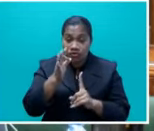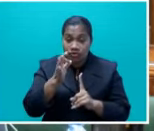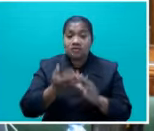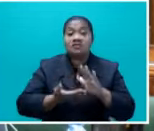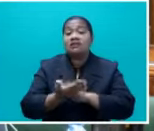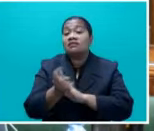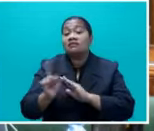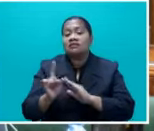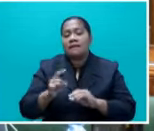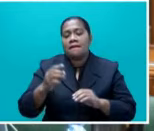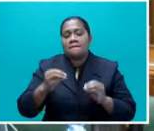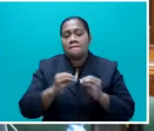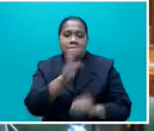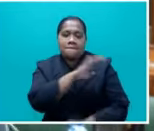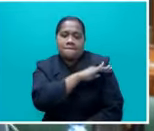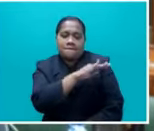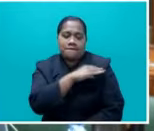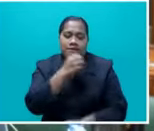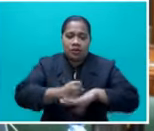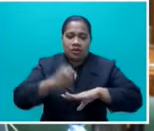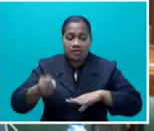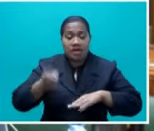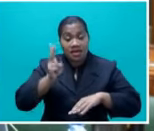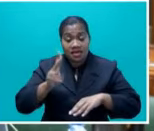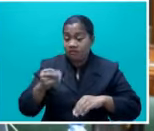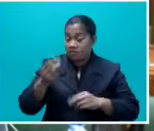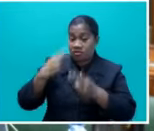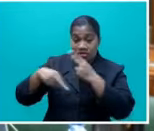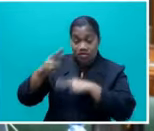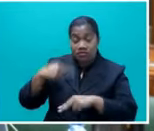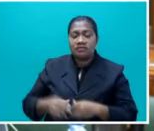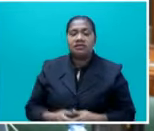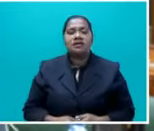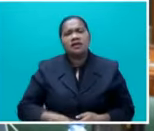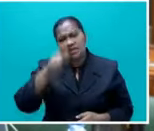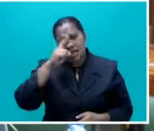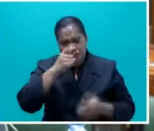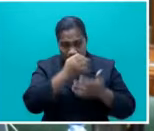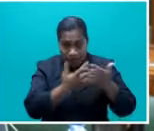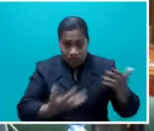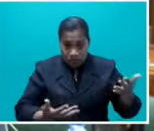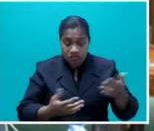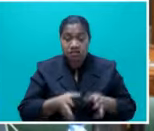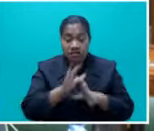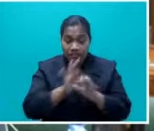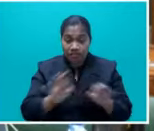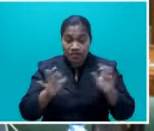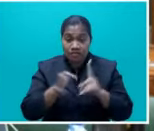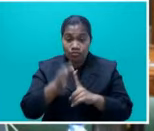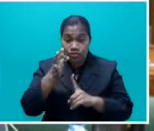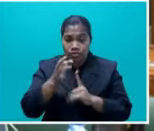Bainimarama government. Again, based on our history, Madam Speaker, the People's Charter for Change, Peace and Progress reviewed